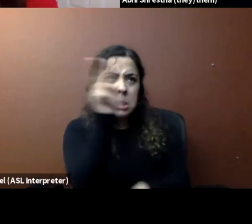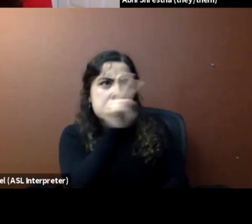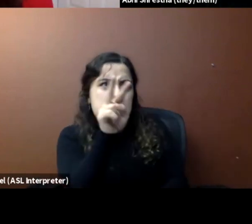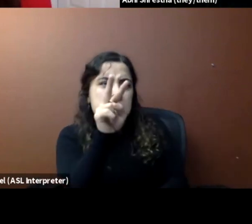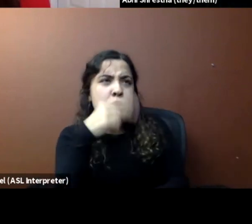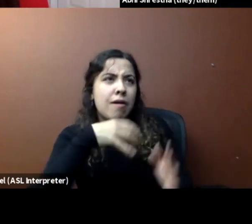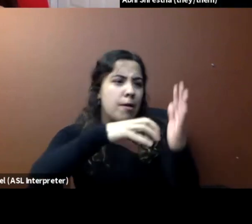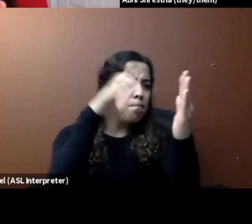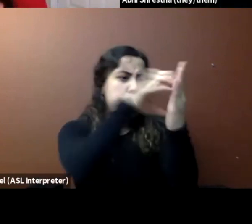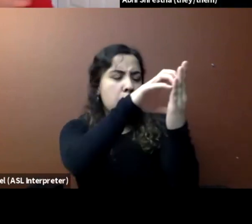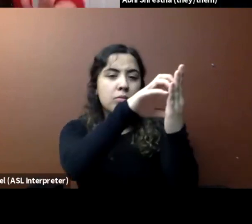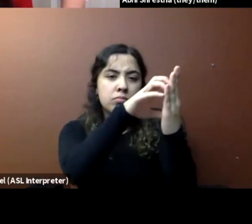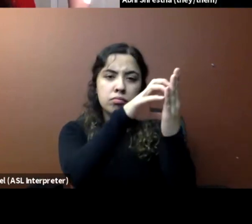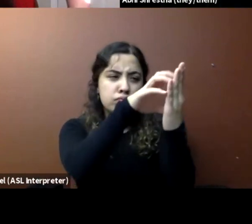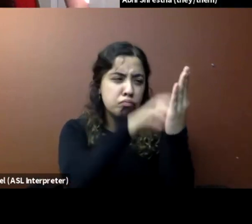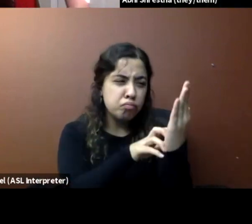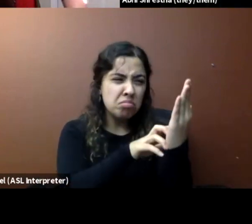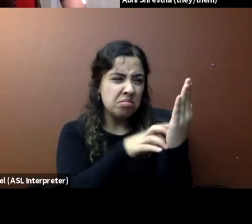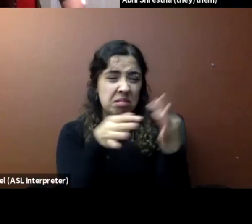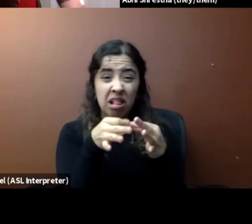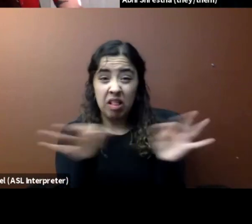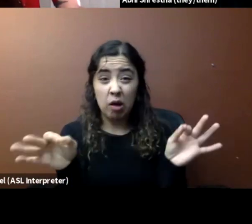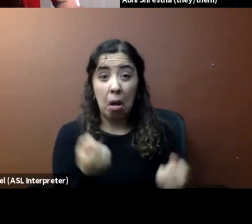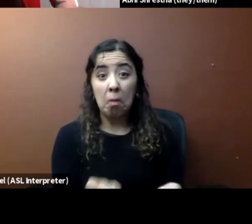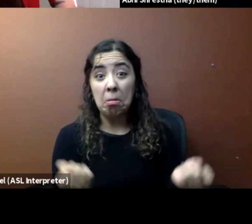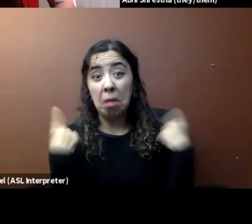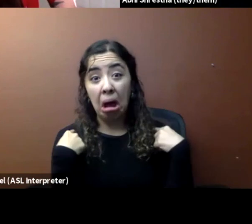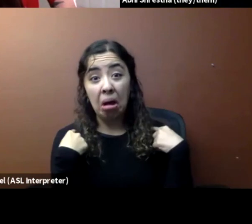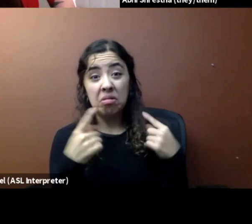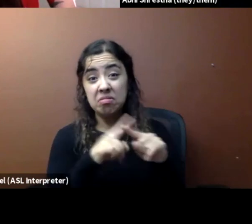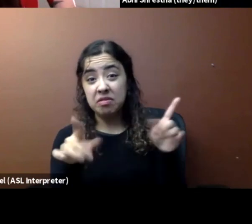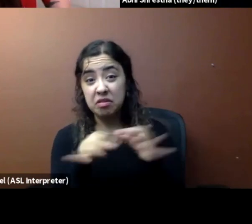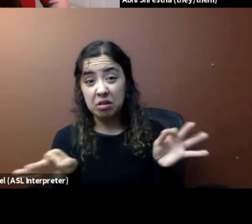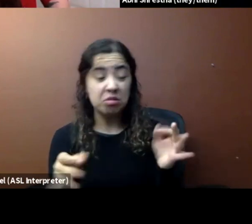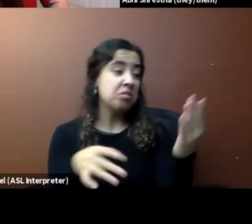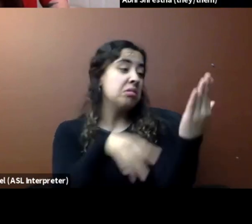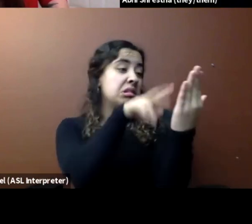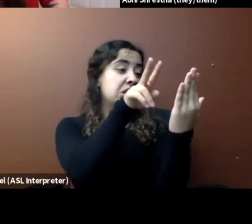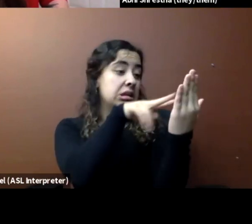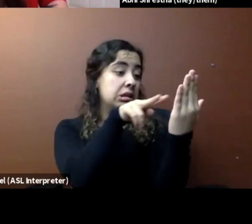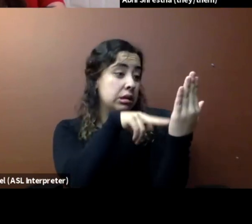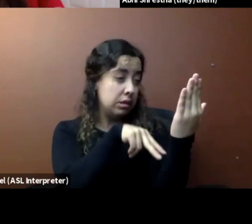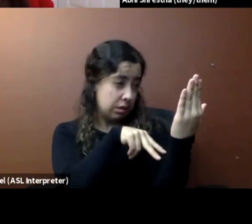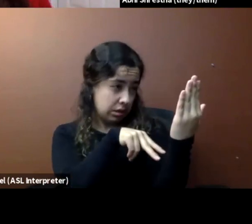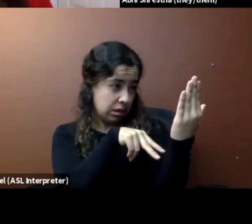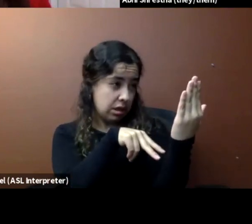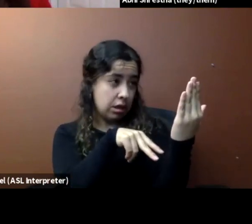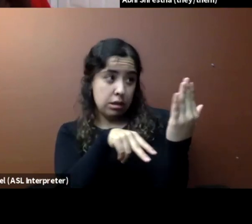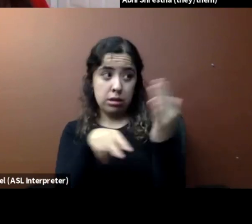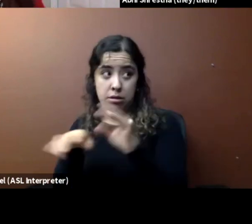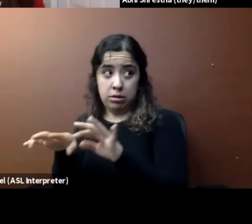in a language that you're not familiar with, right? And you translate it according to how the